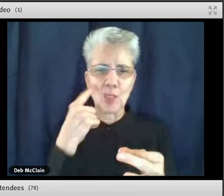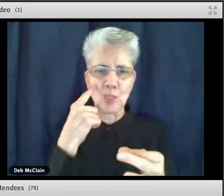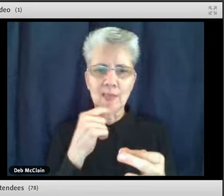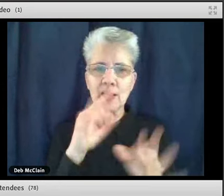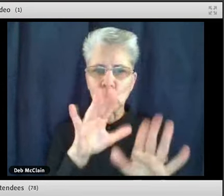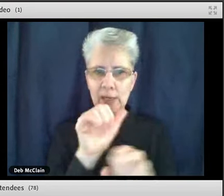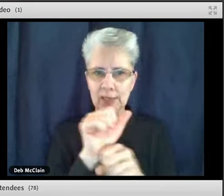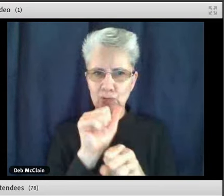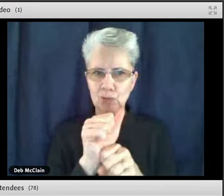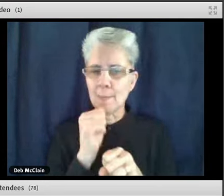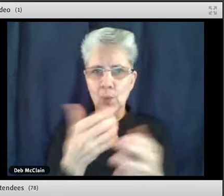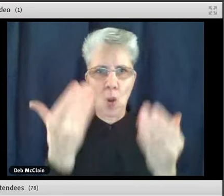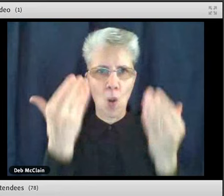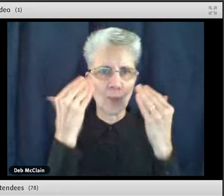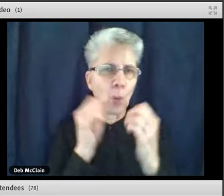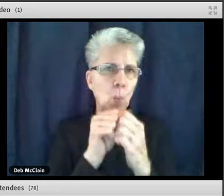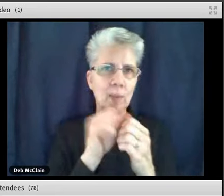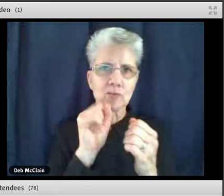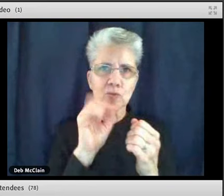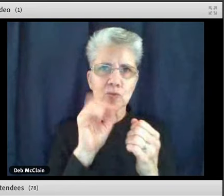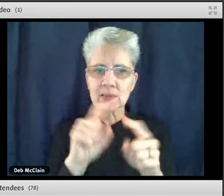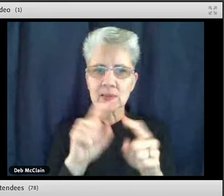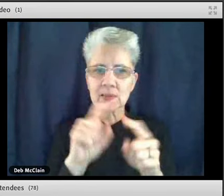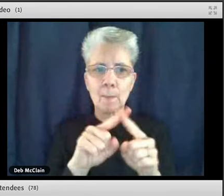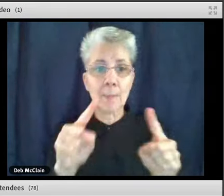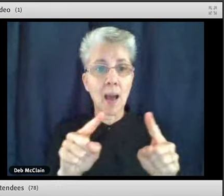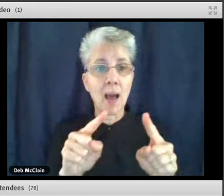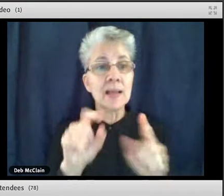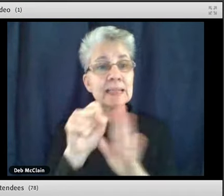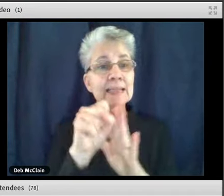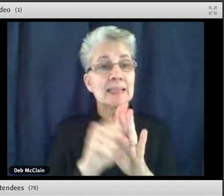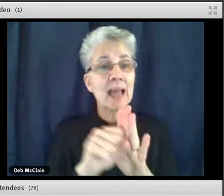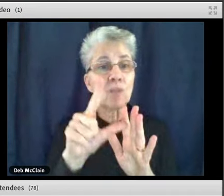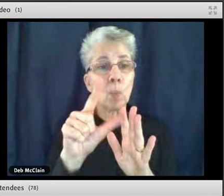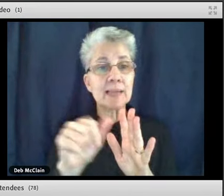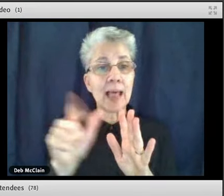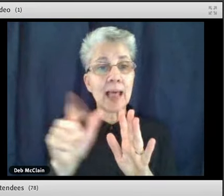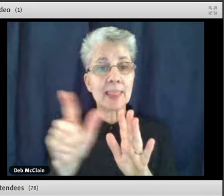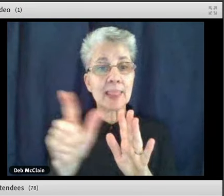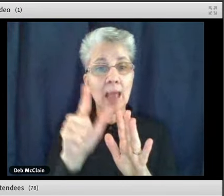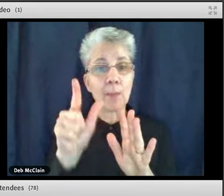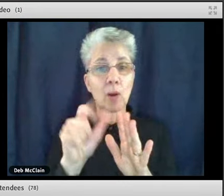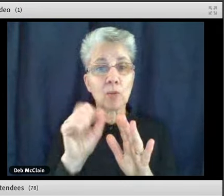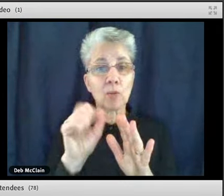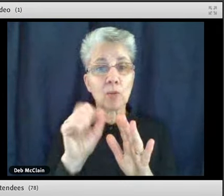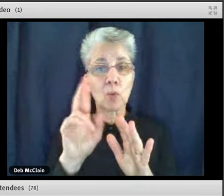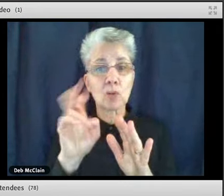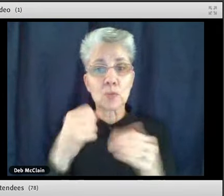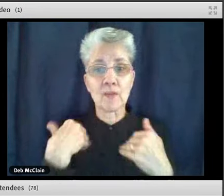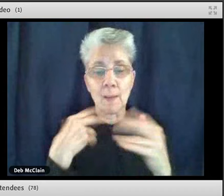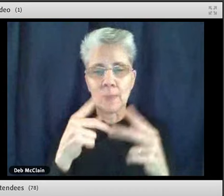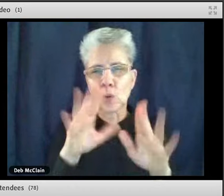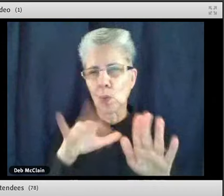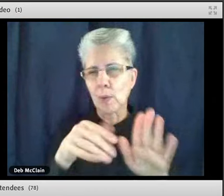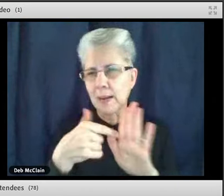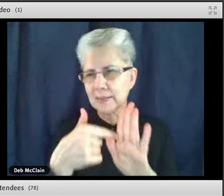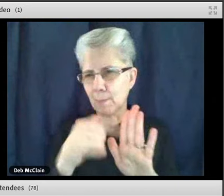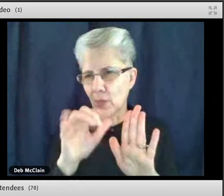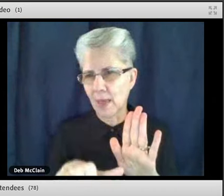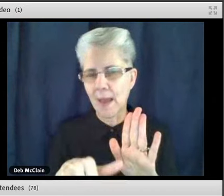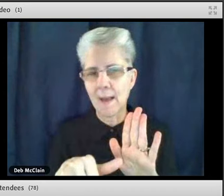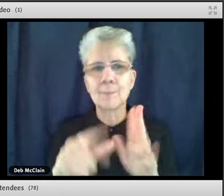at how colleges should respond. I'm just going to go through these very quickly. How library, implementing books by mail. I don't know if